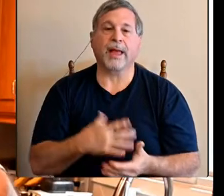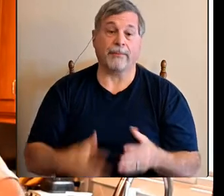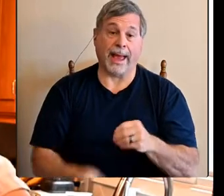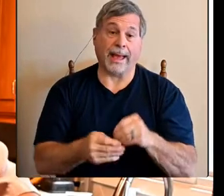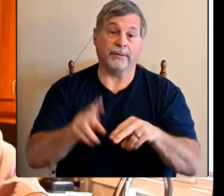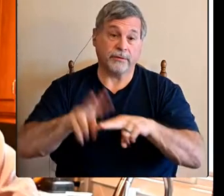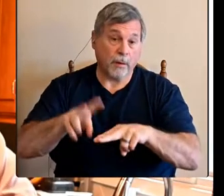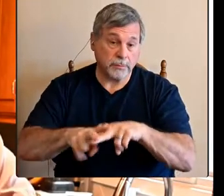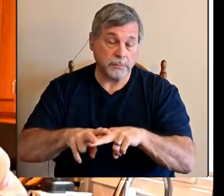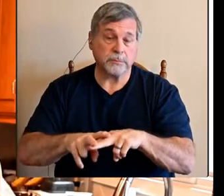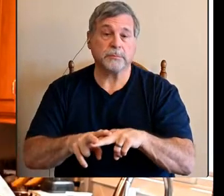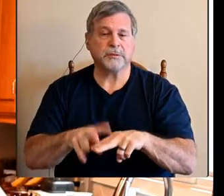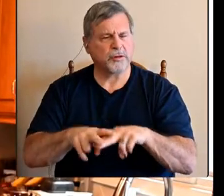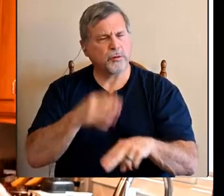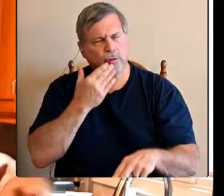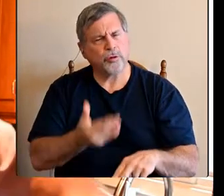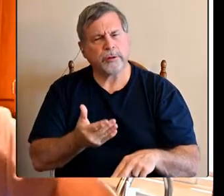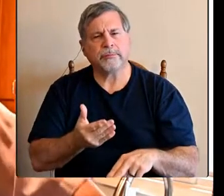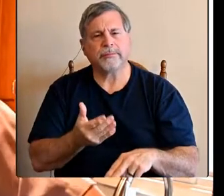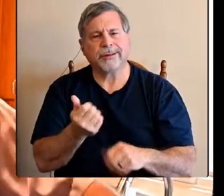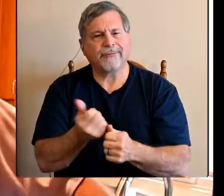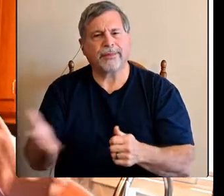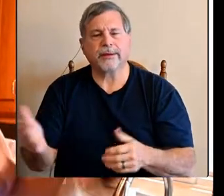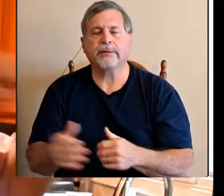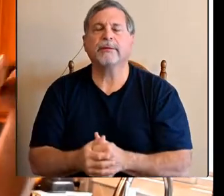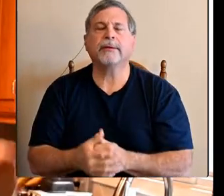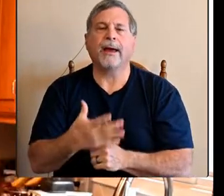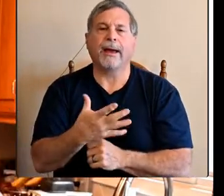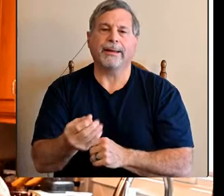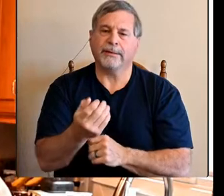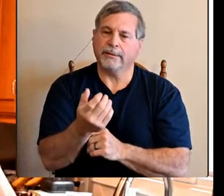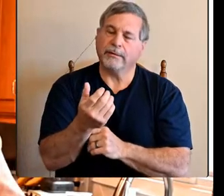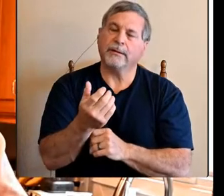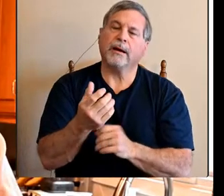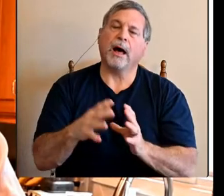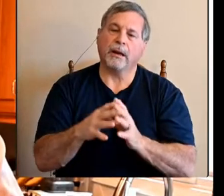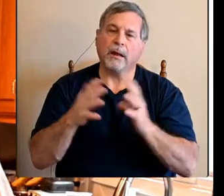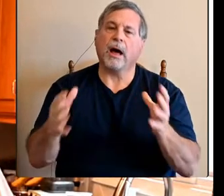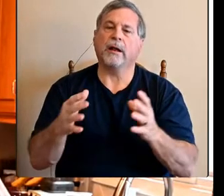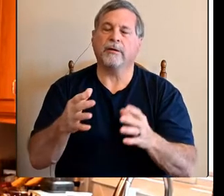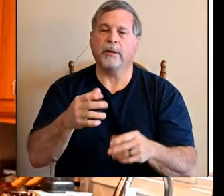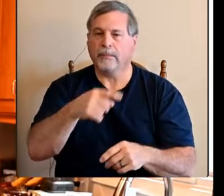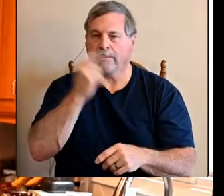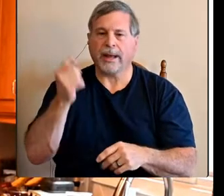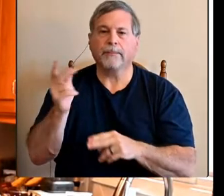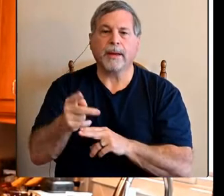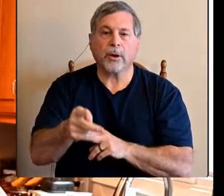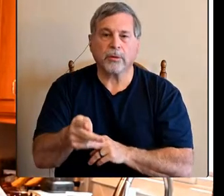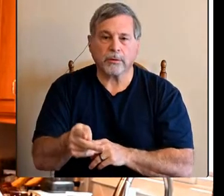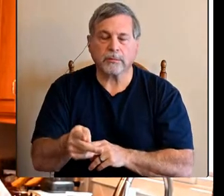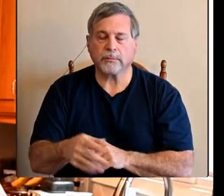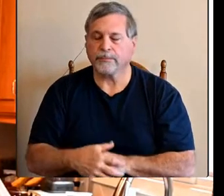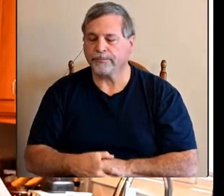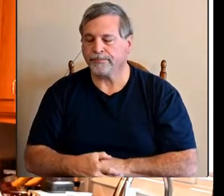little bit of salt salt's good in about everything and then I use a decent amount of crushed black pepper